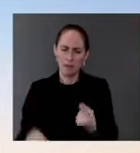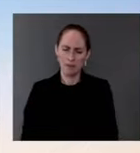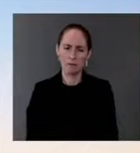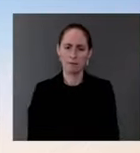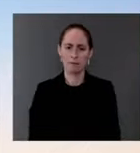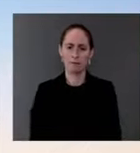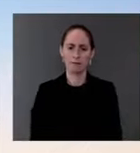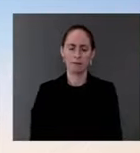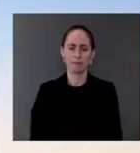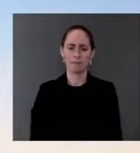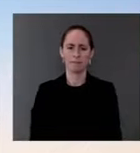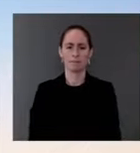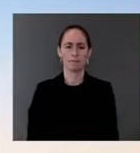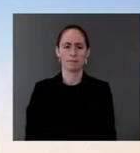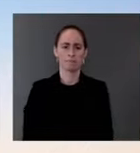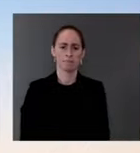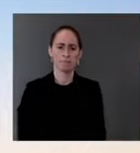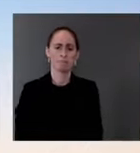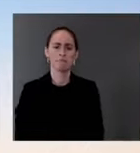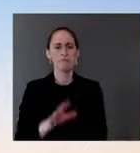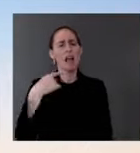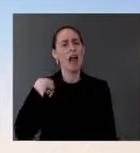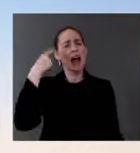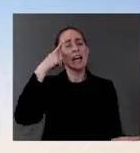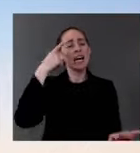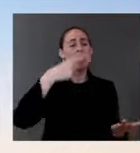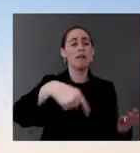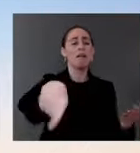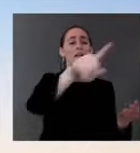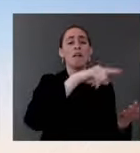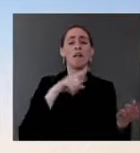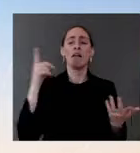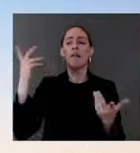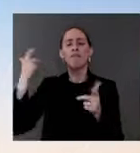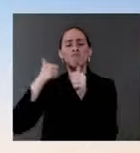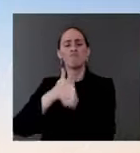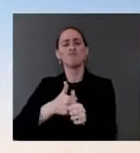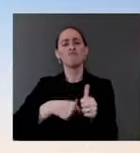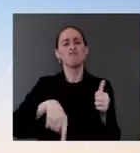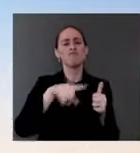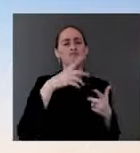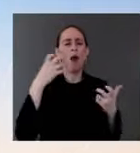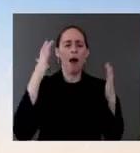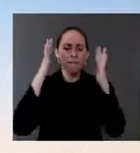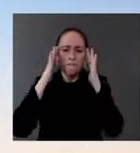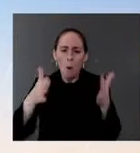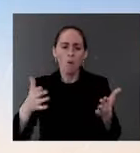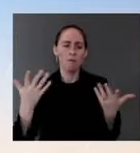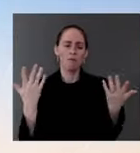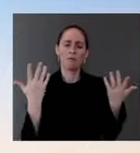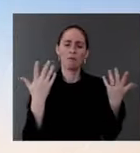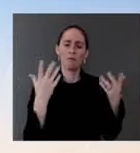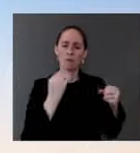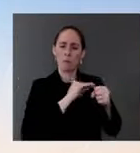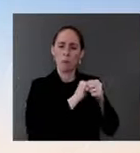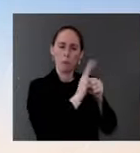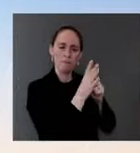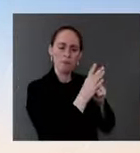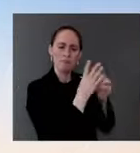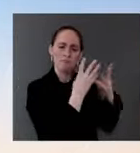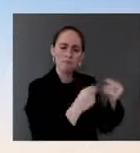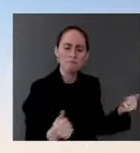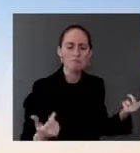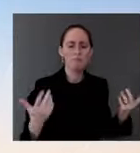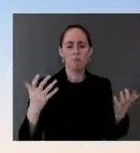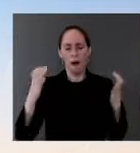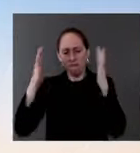to solve COVID, to put people back to work, and certainly to fight for protections that will save our